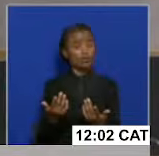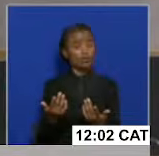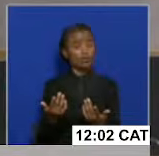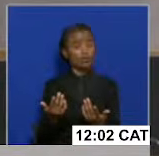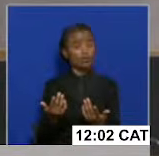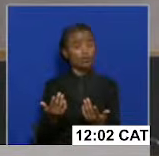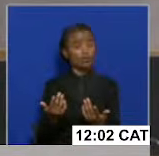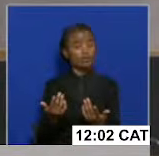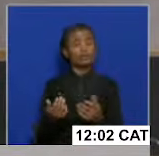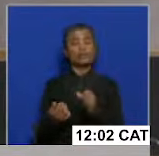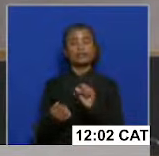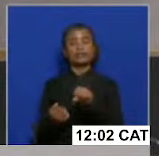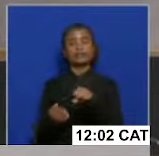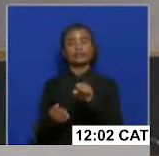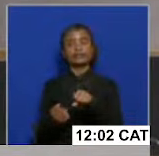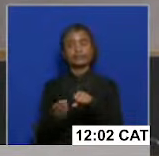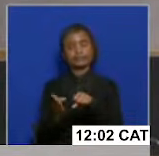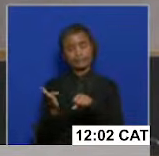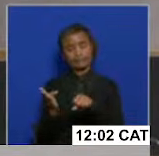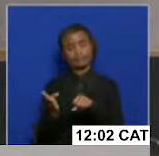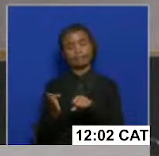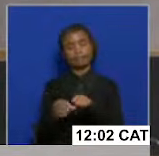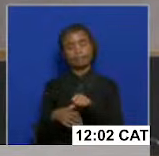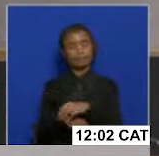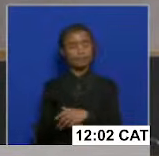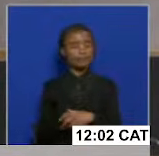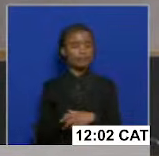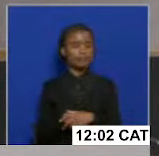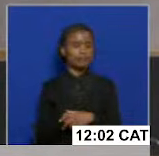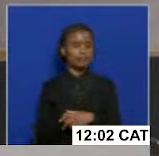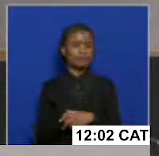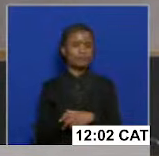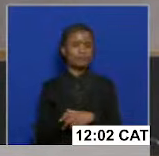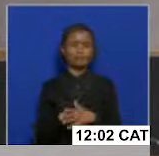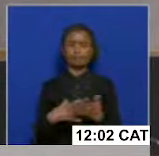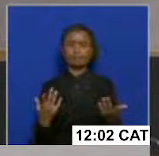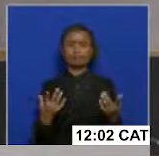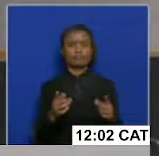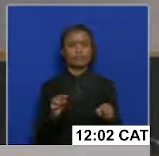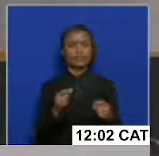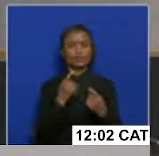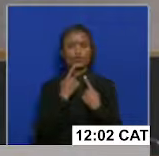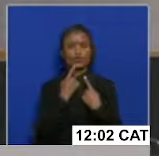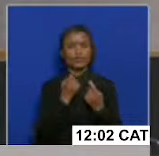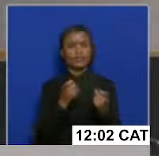Mr. Simon. You can't really complain though, can you? Because